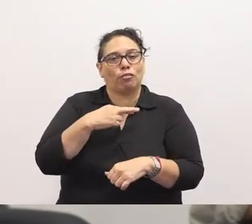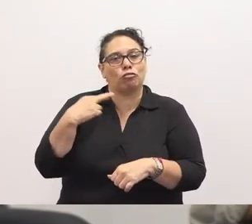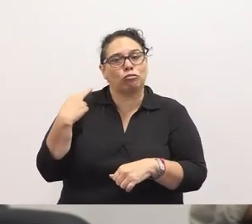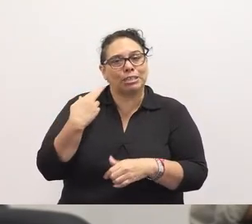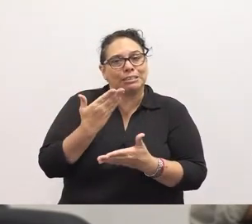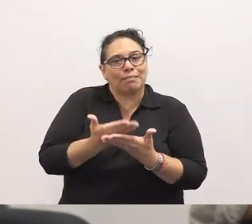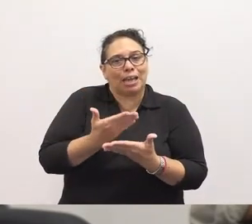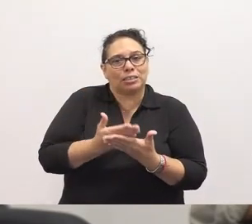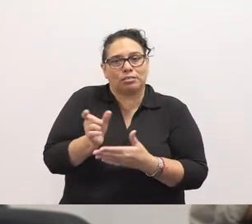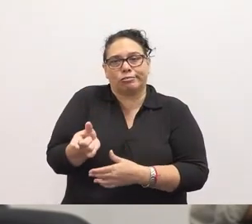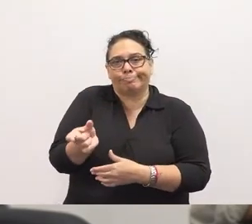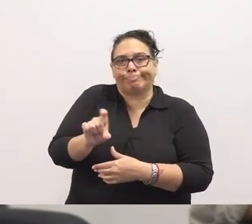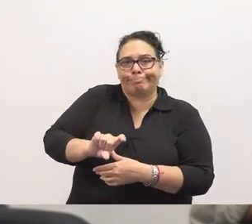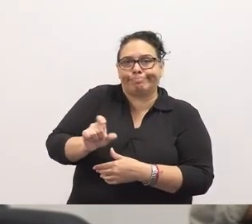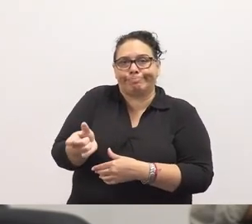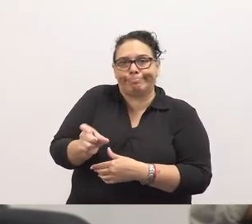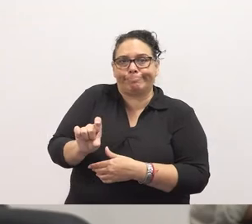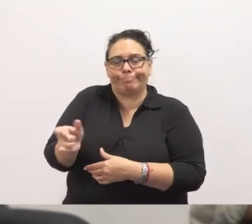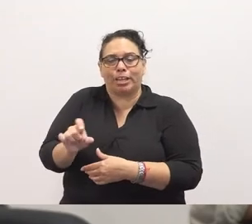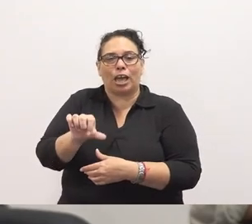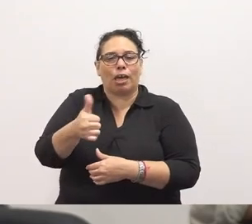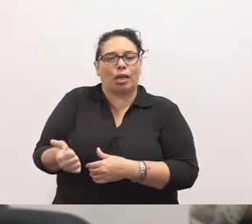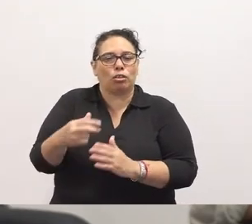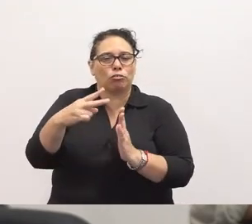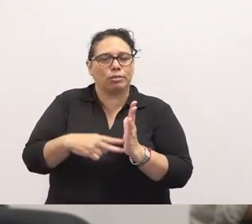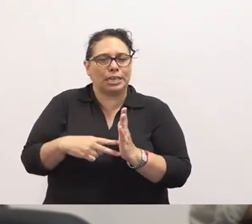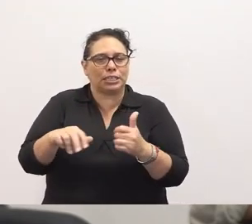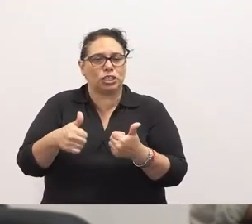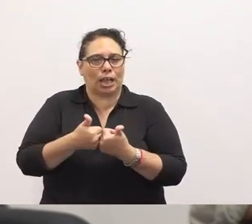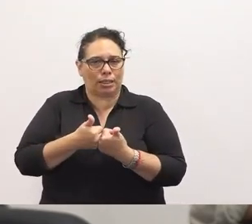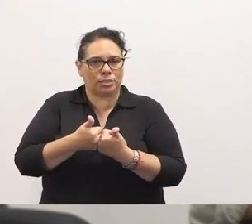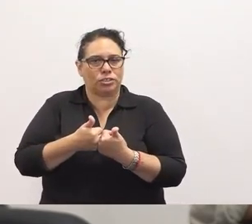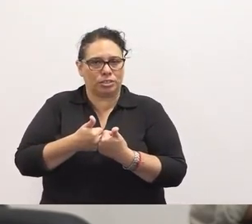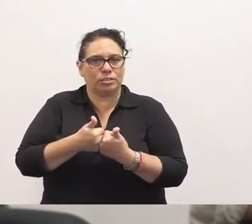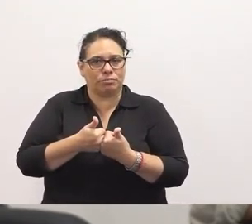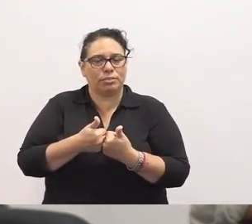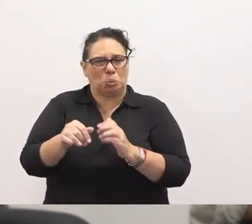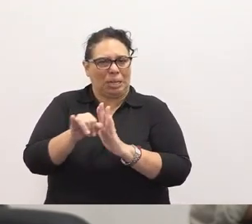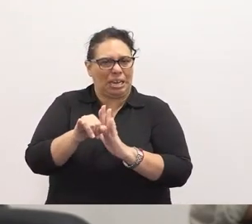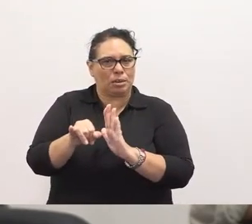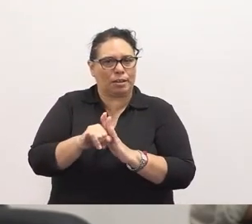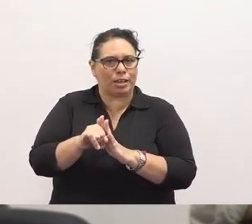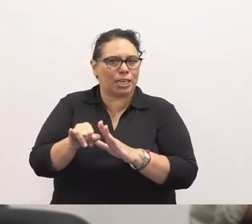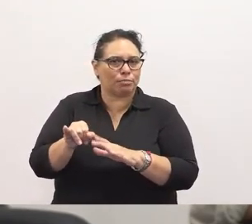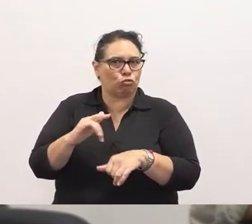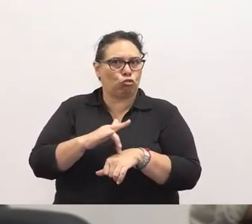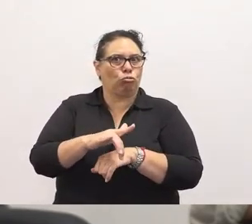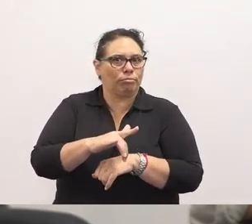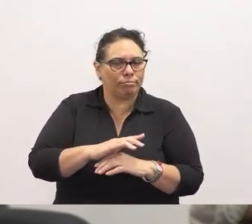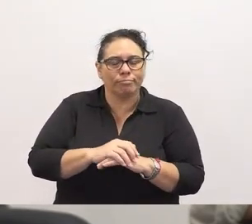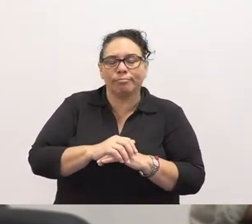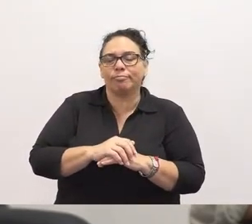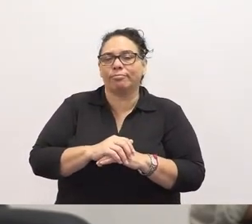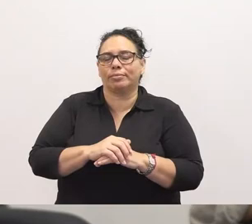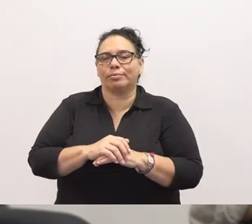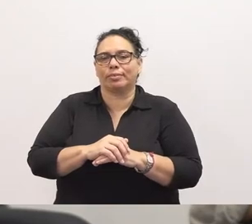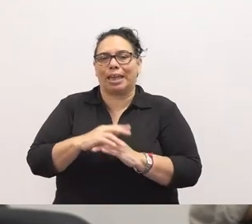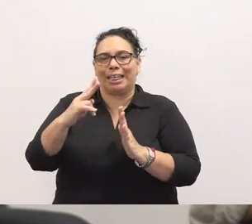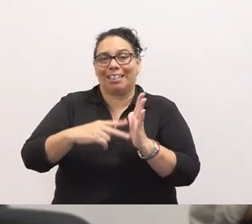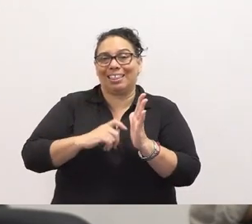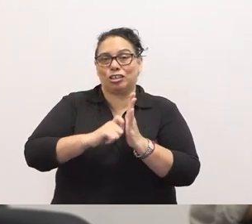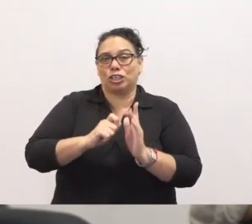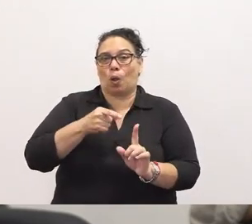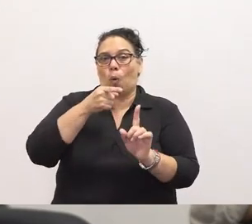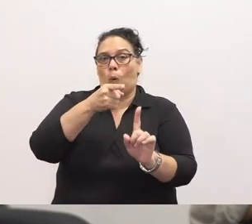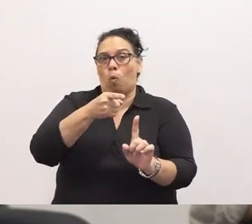for dyslexia and other reading challenges so they may be identified sooner. Set literacy goals